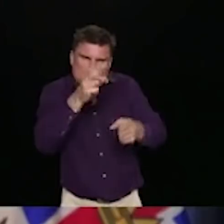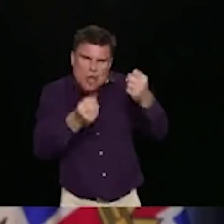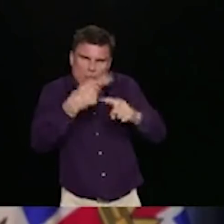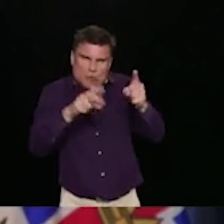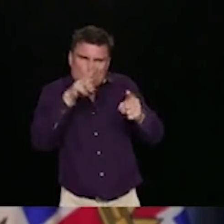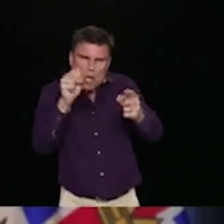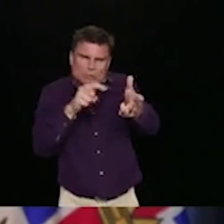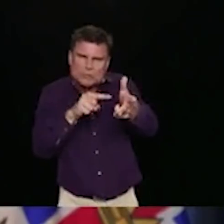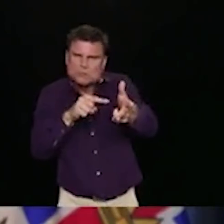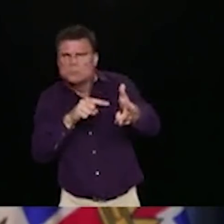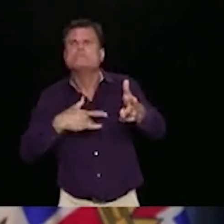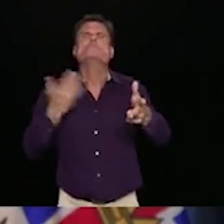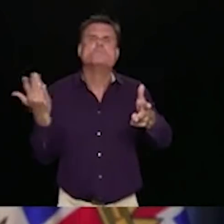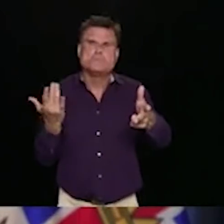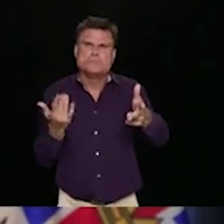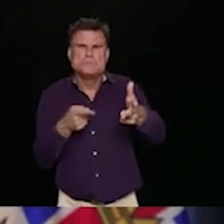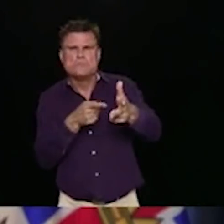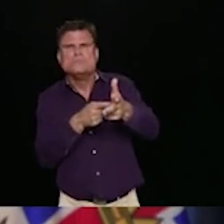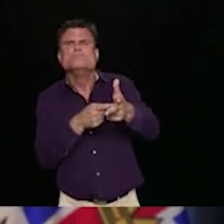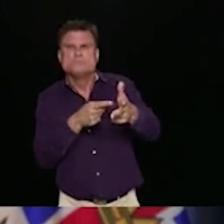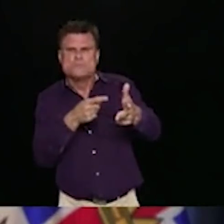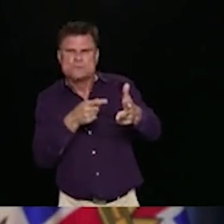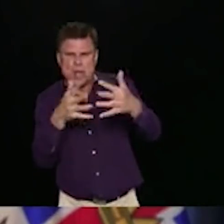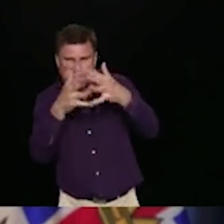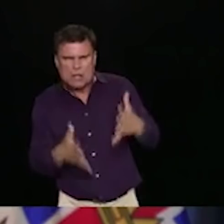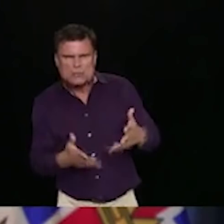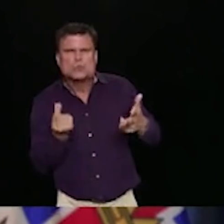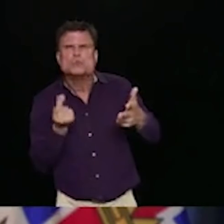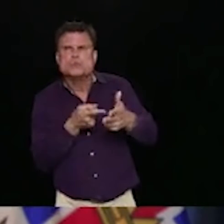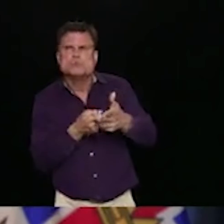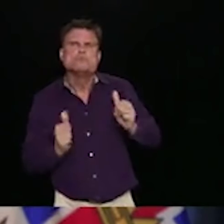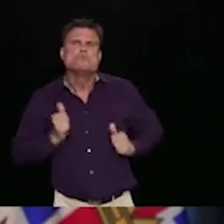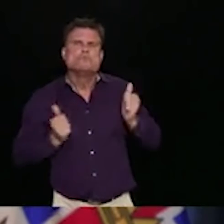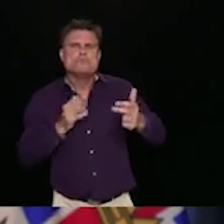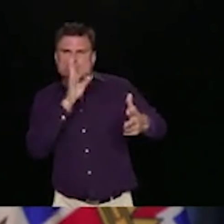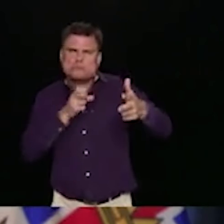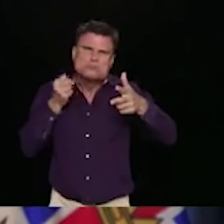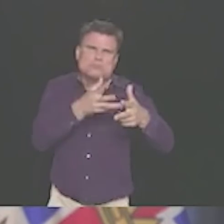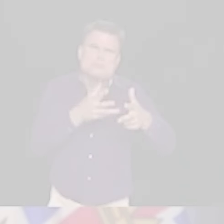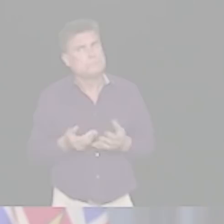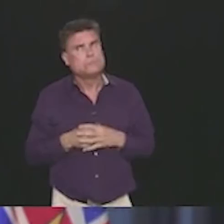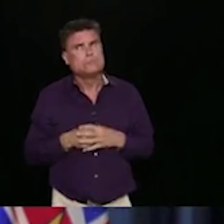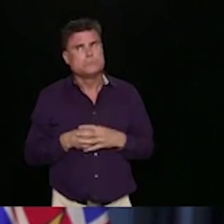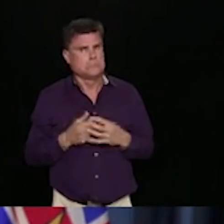it's from here. We are here now, and we all need to do the things to keep each other safe here now.